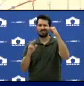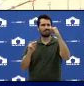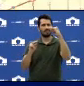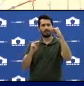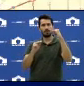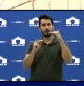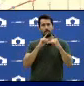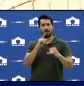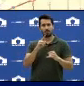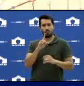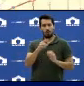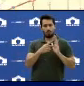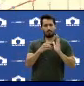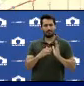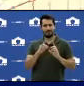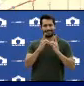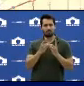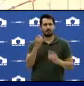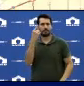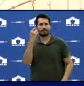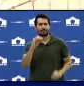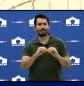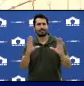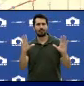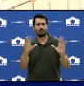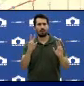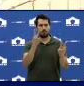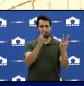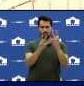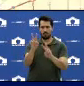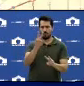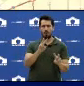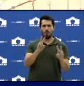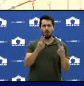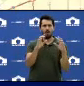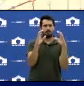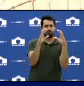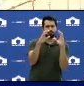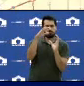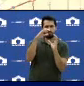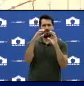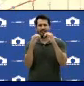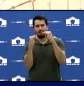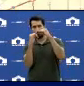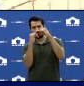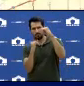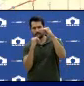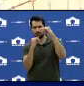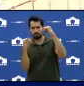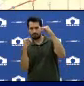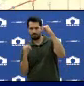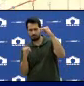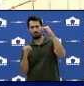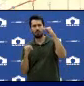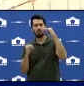the single member districts make sense, that they look like they are, as Tony mentioned, compact and contiguous. They're not an odd shape. As best we